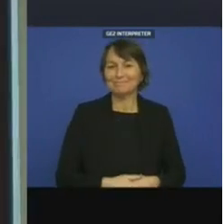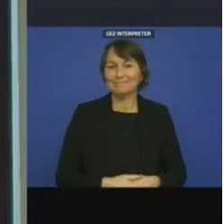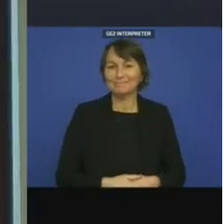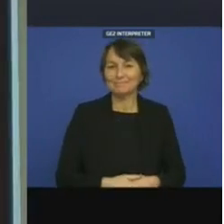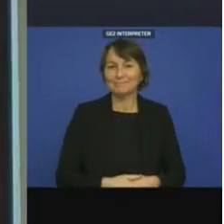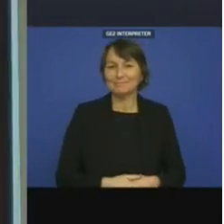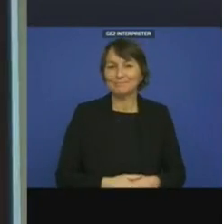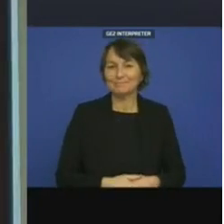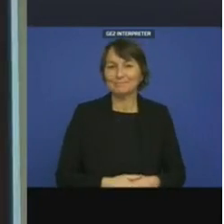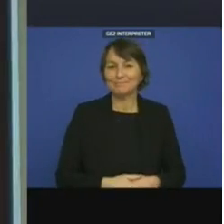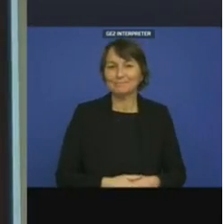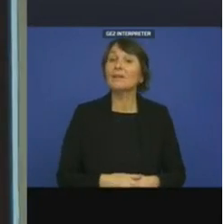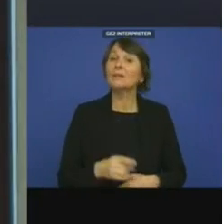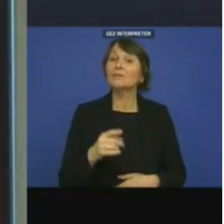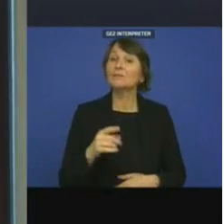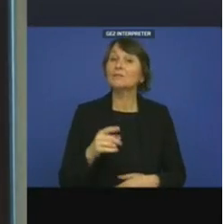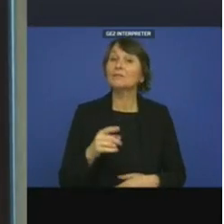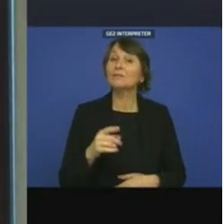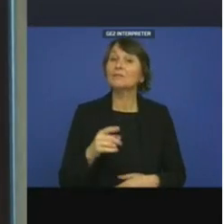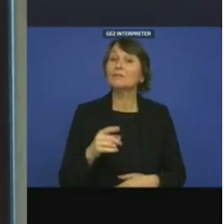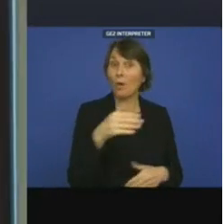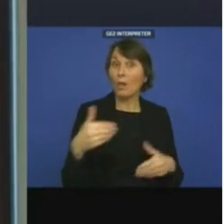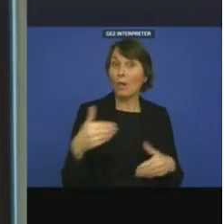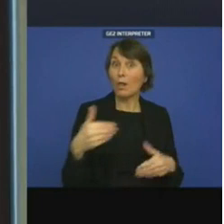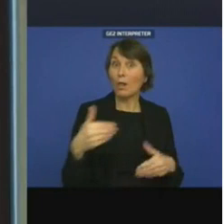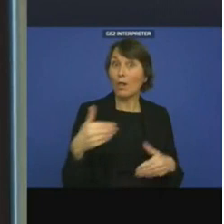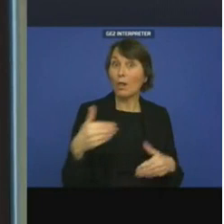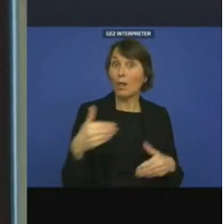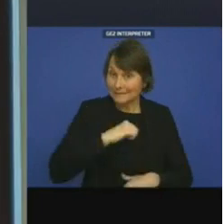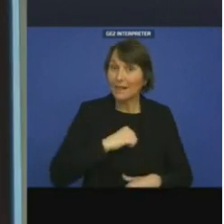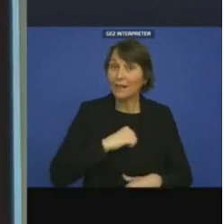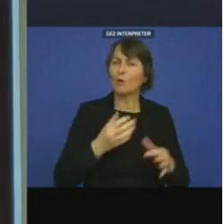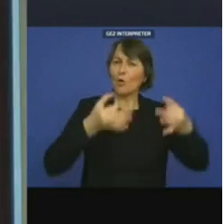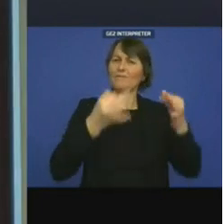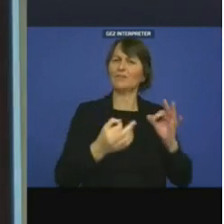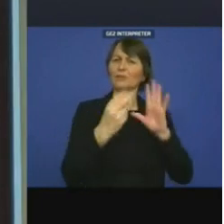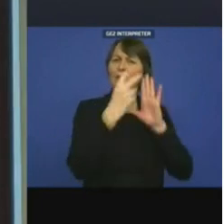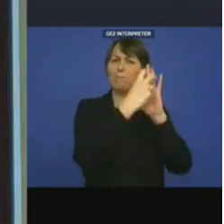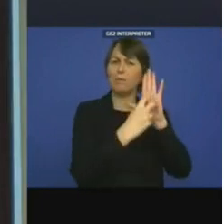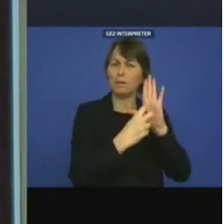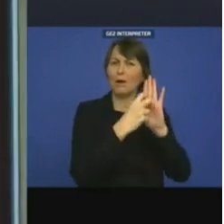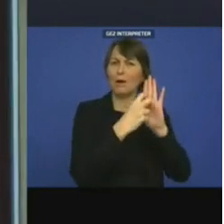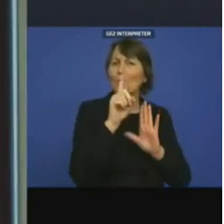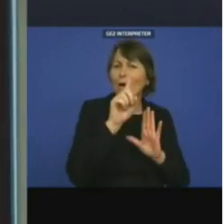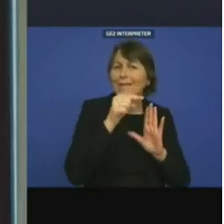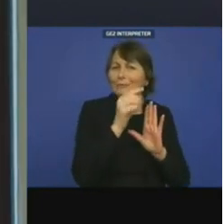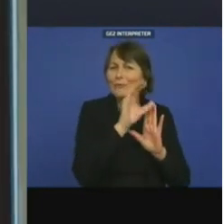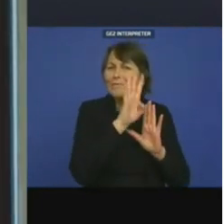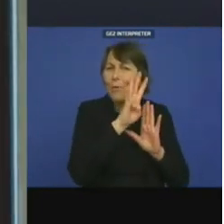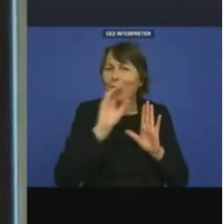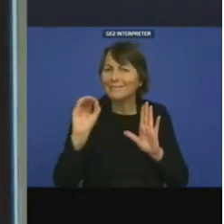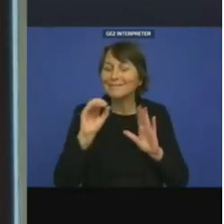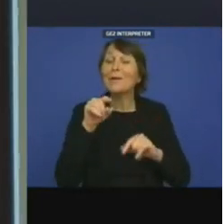the 1,450 participants who are officially registered, but also the non-registered participants